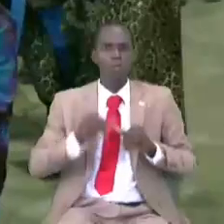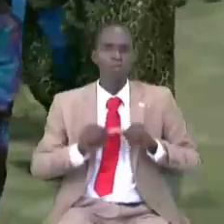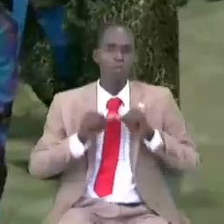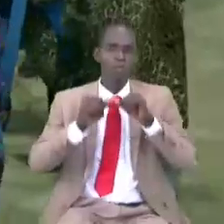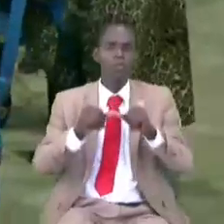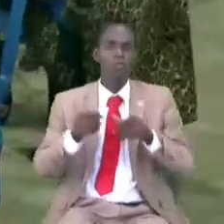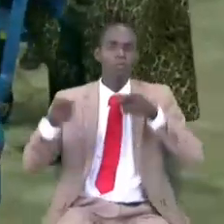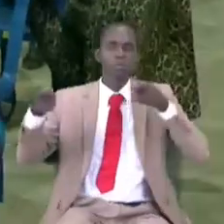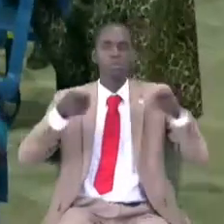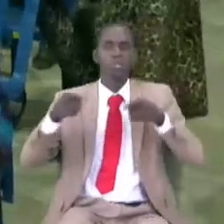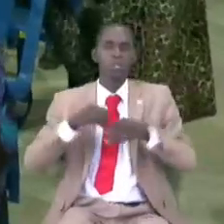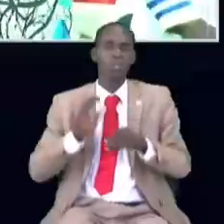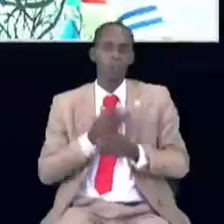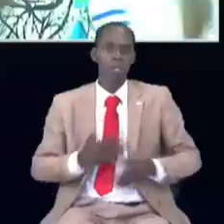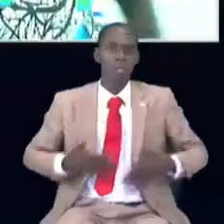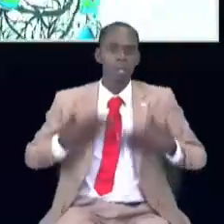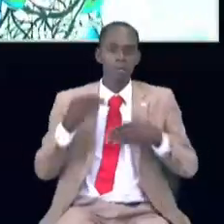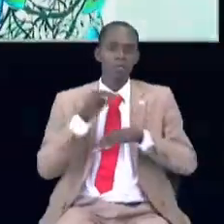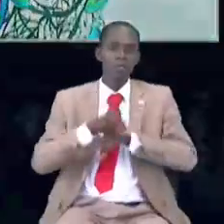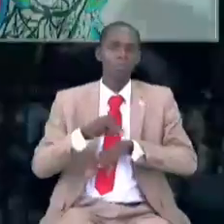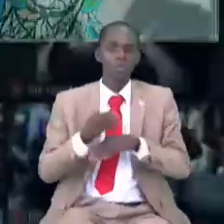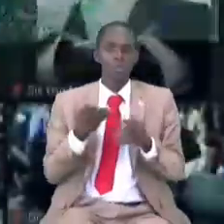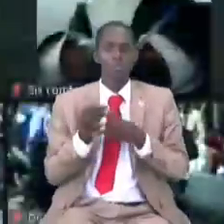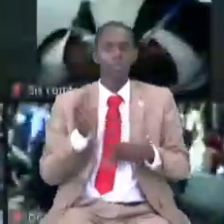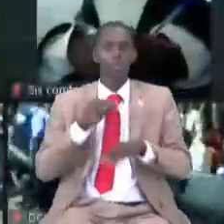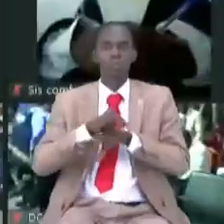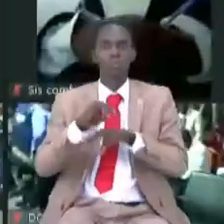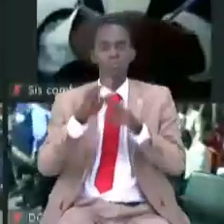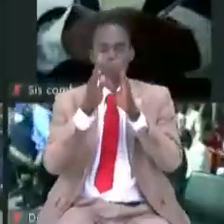Amen.